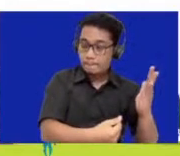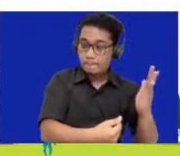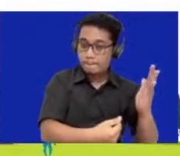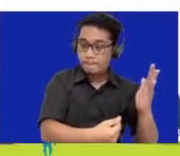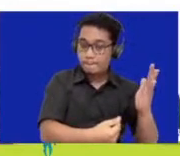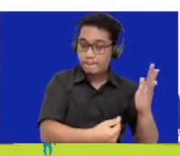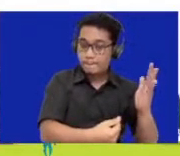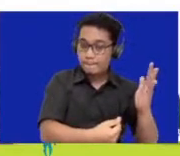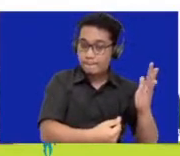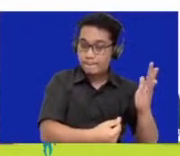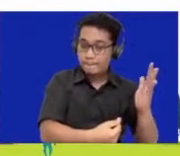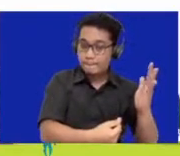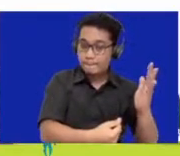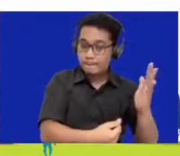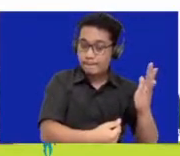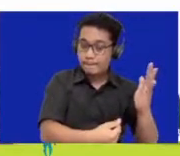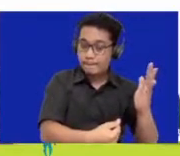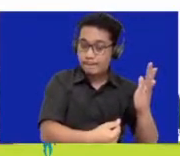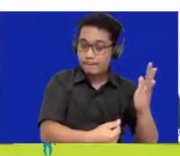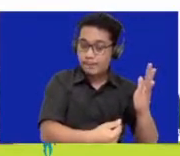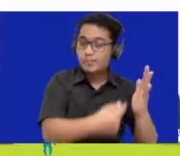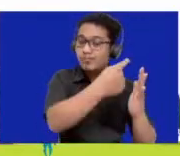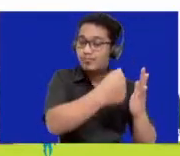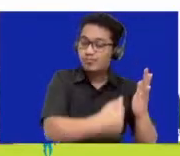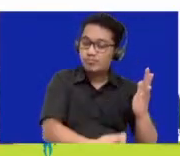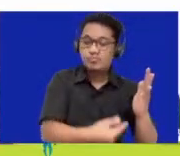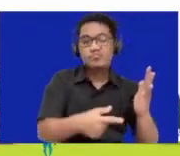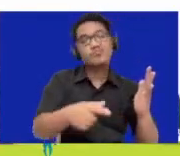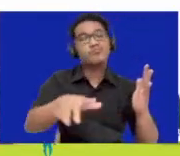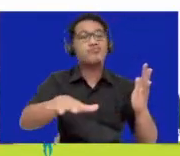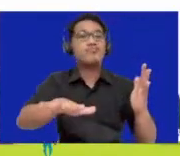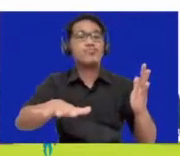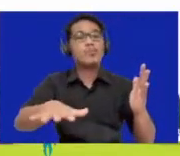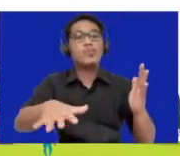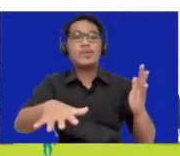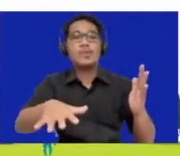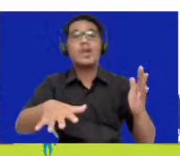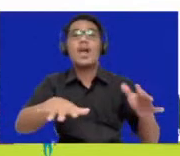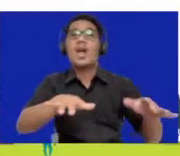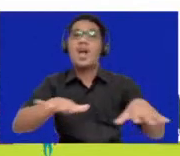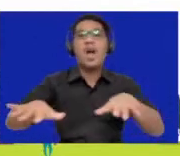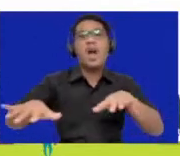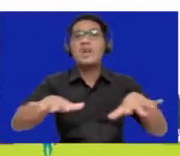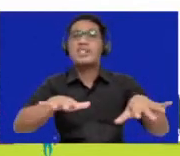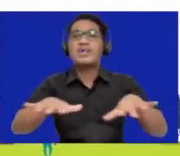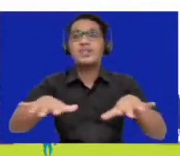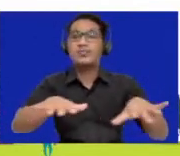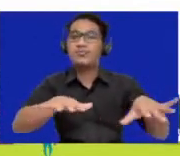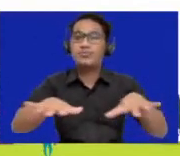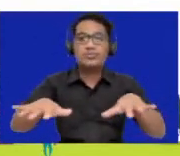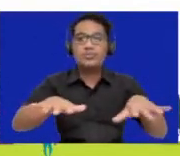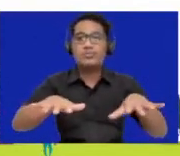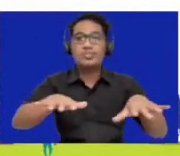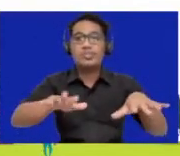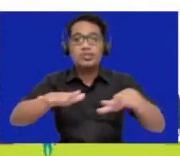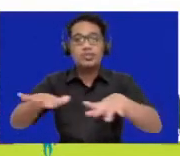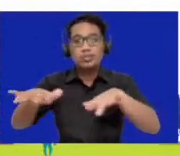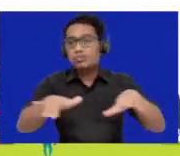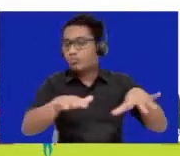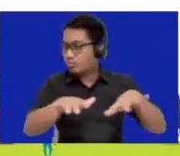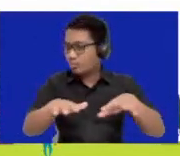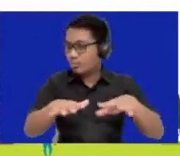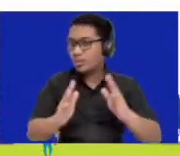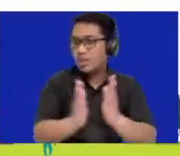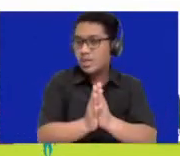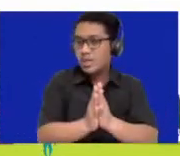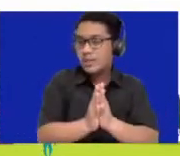forecasts are used to set triggers when to release funding before the